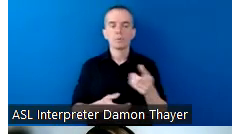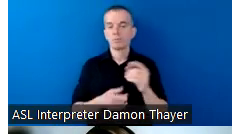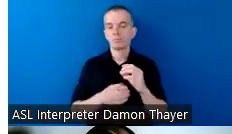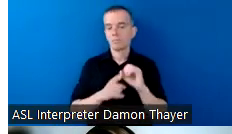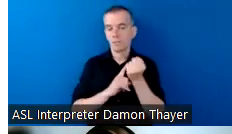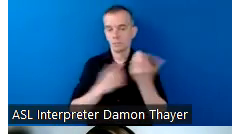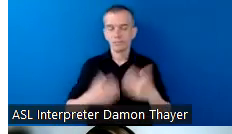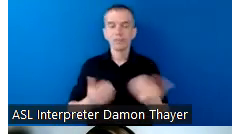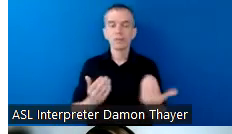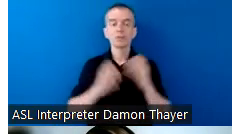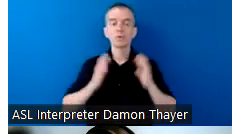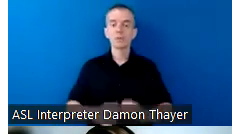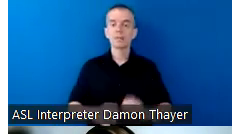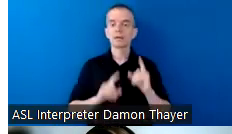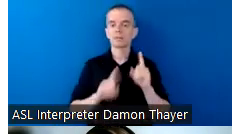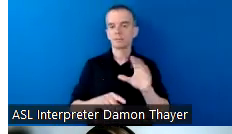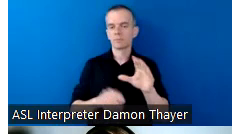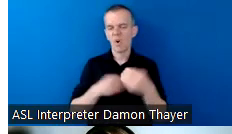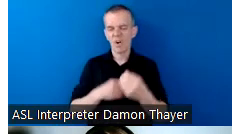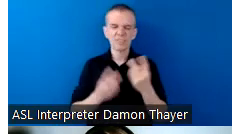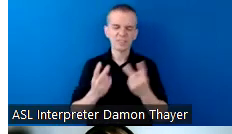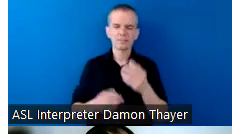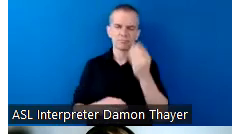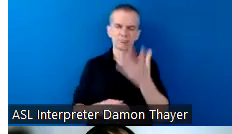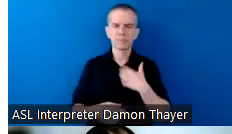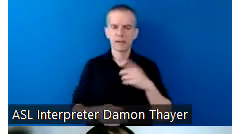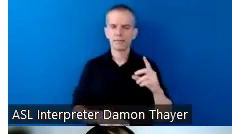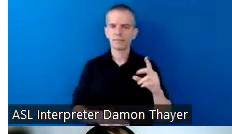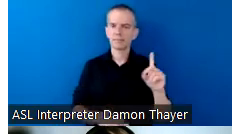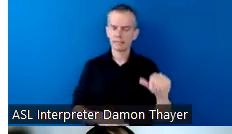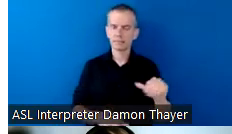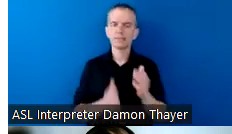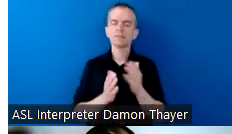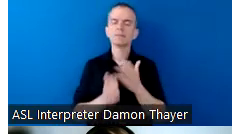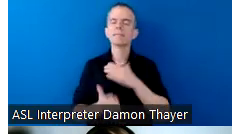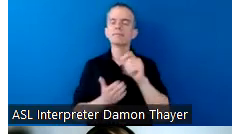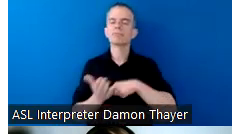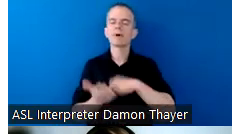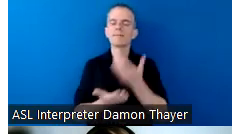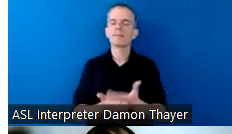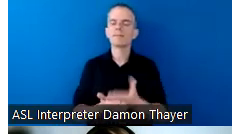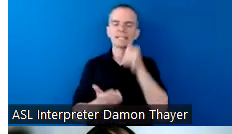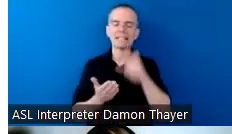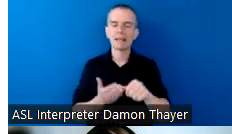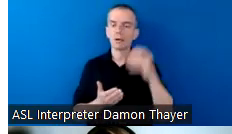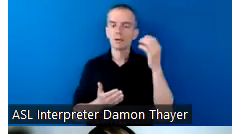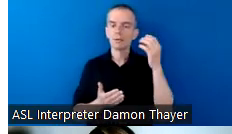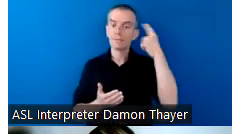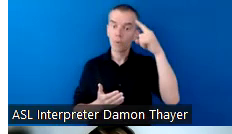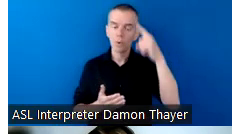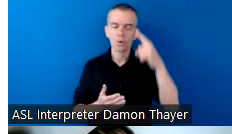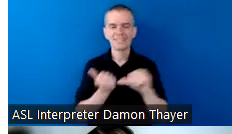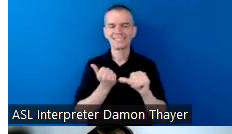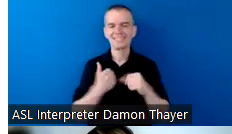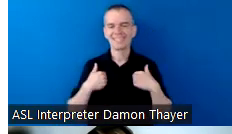new client comes for an office visit and states they have a disability. They request that you write a verification letter for them for an assistance animal.